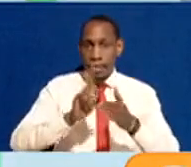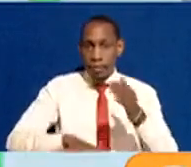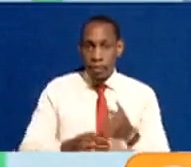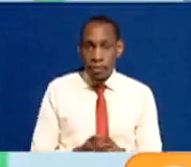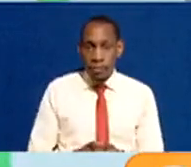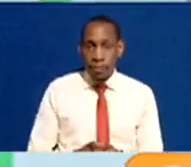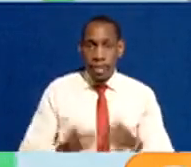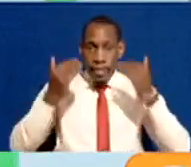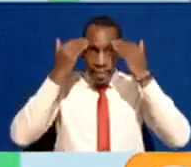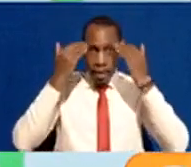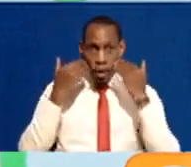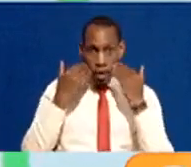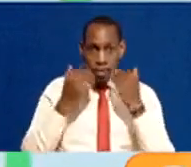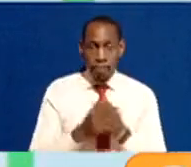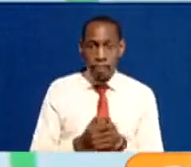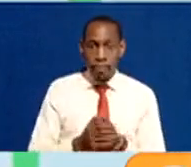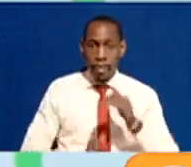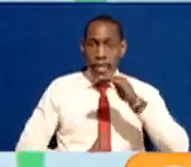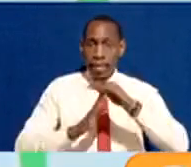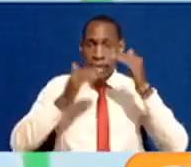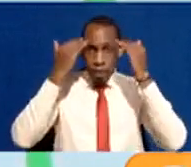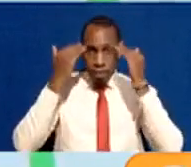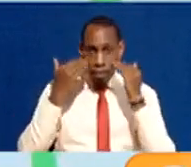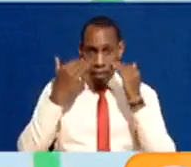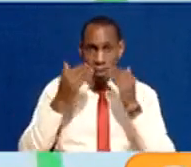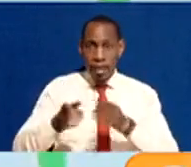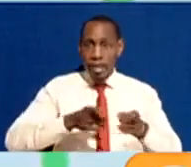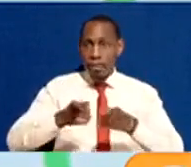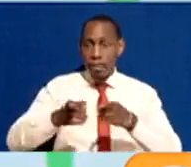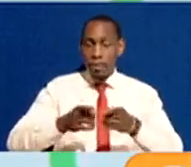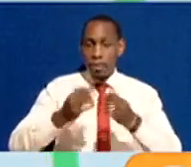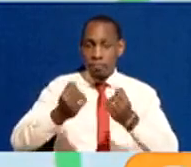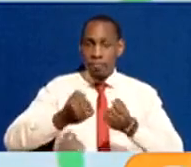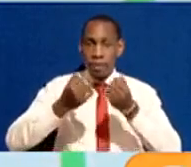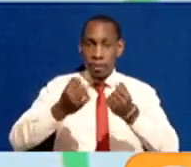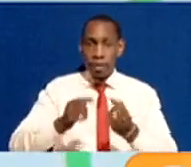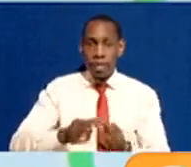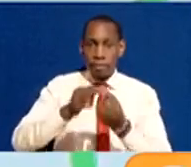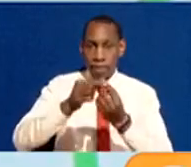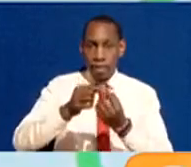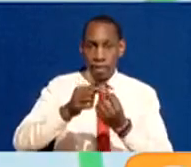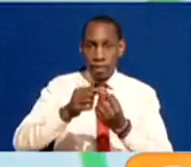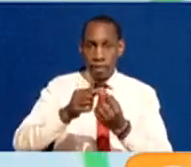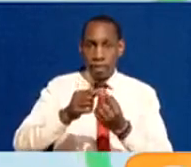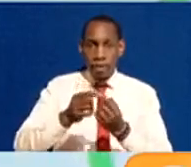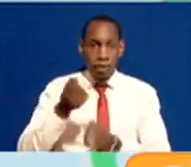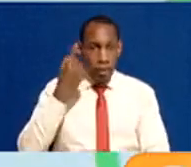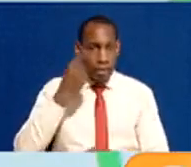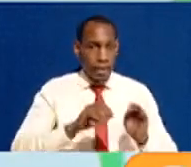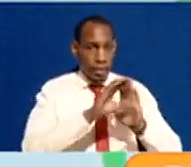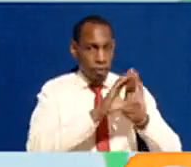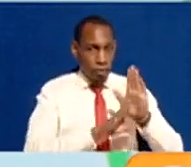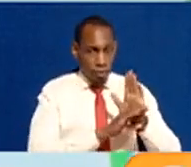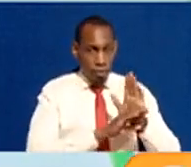is the judiciary. The Supreme Court has reigned supreme, particularly in interpreting the